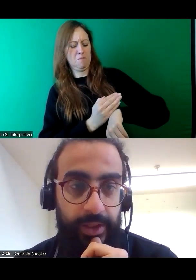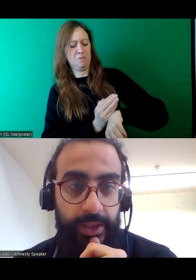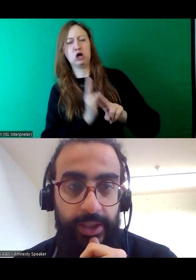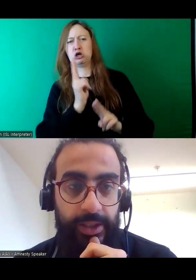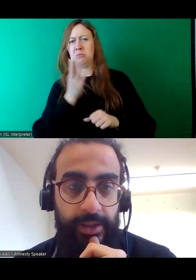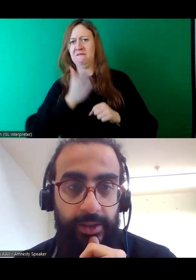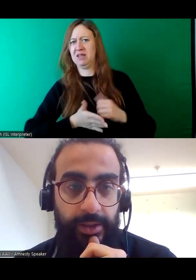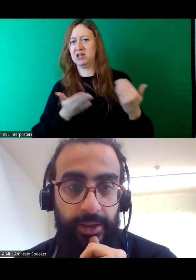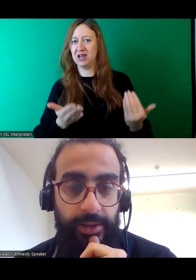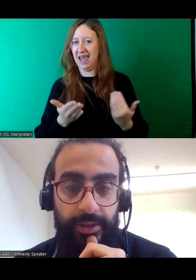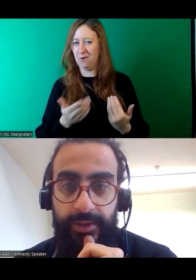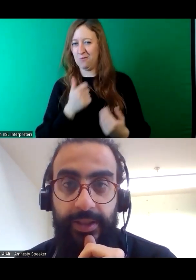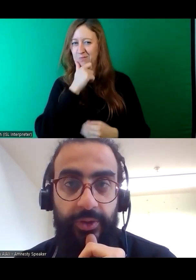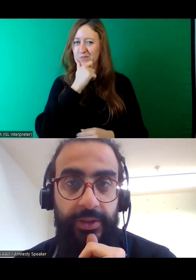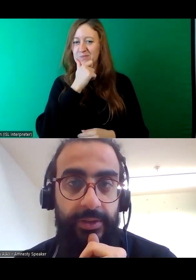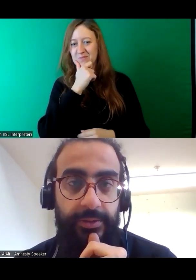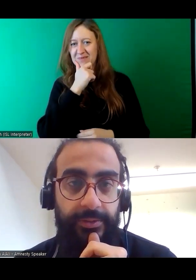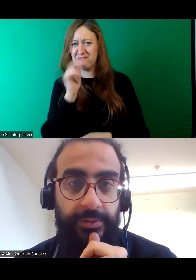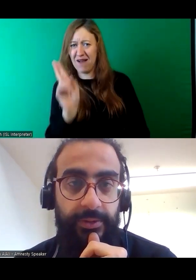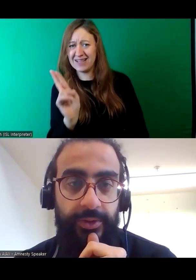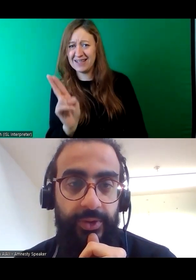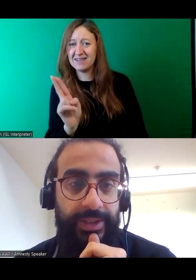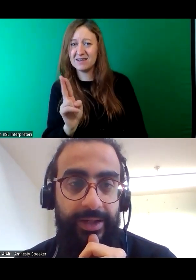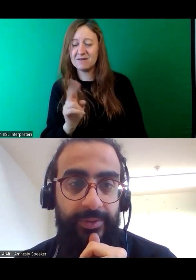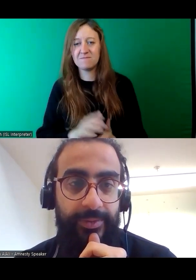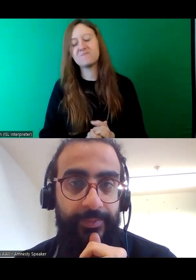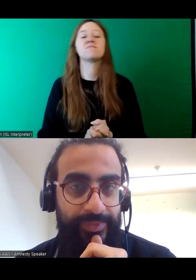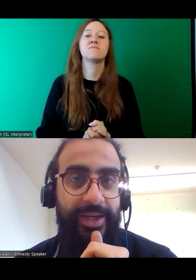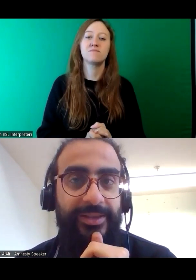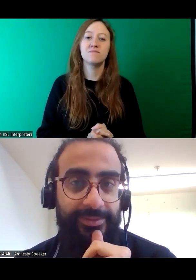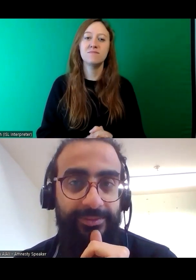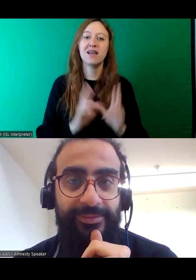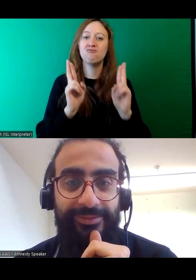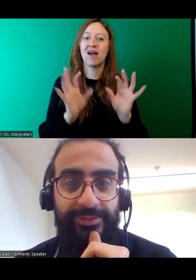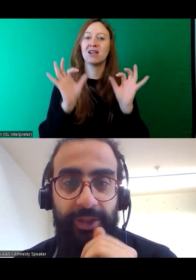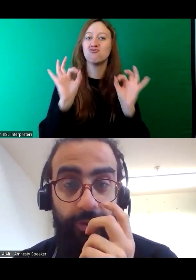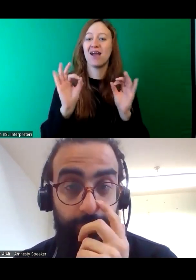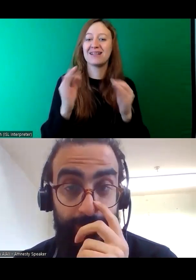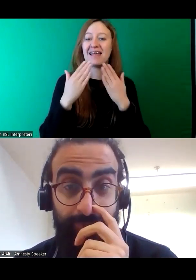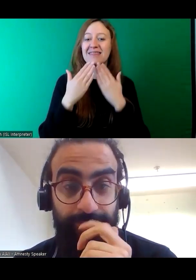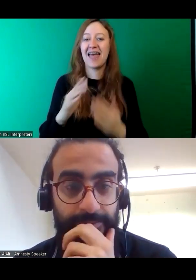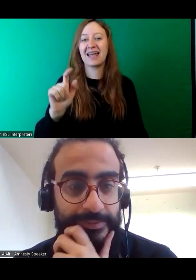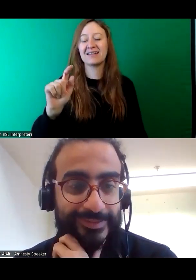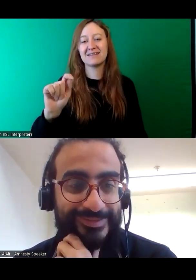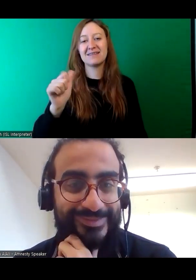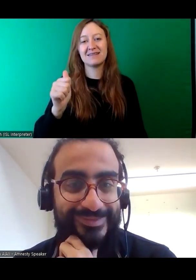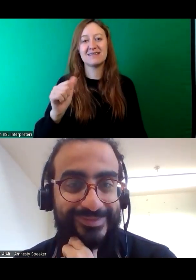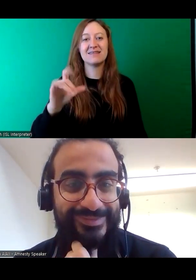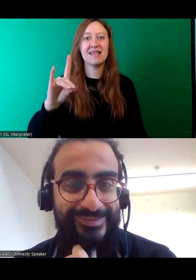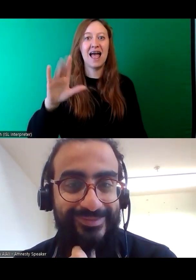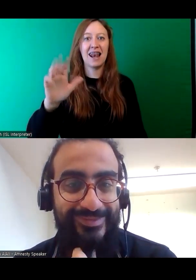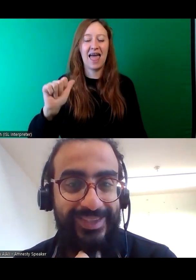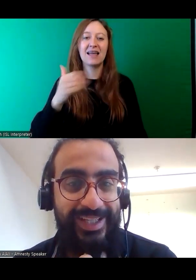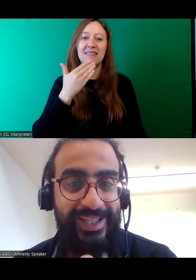now. Is that right? Or do you Great. still have them? Thanks, Talha. Yeah, you're just about a minute left if you want